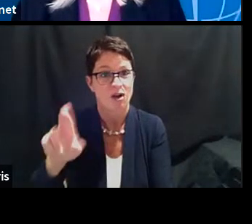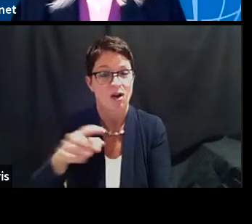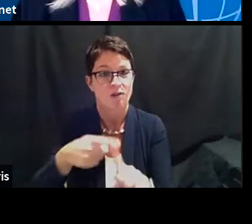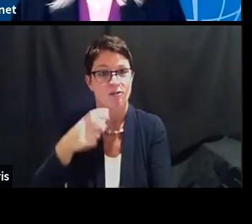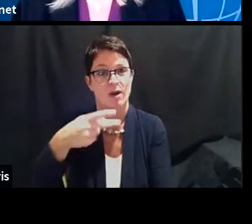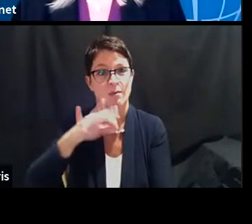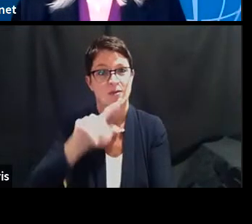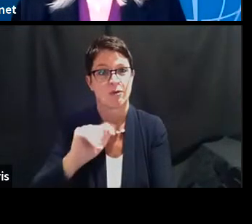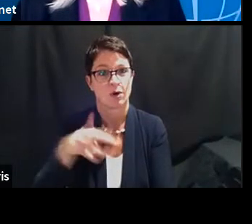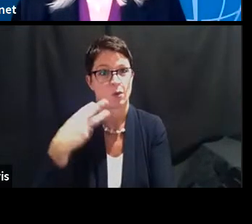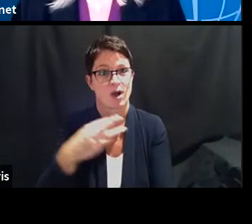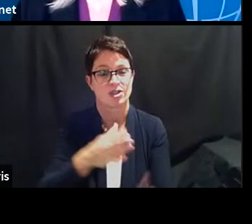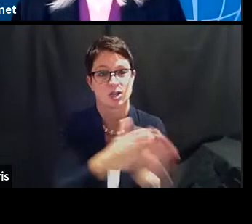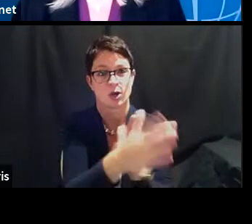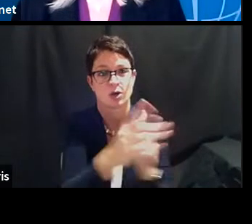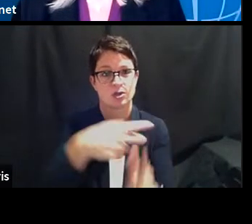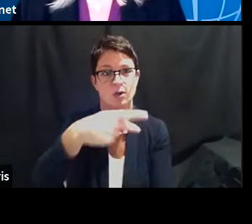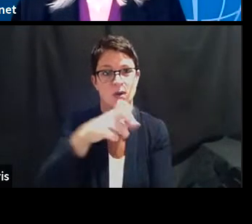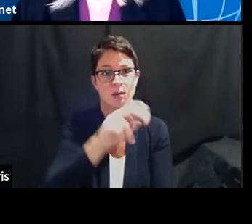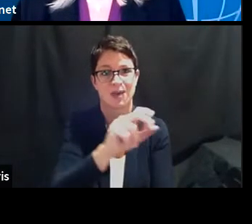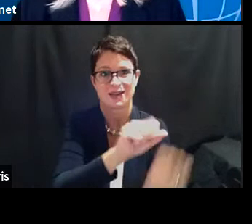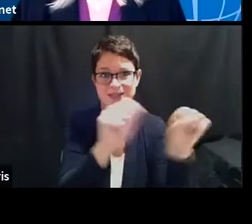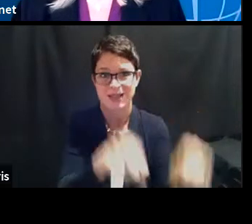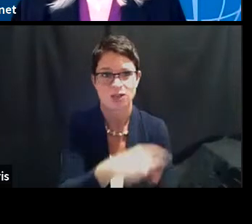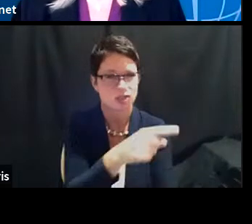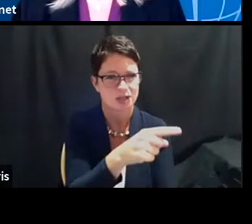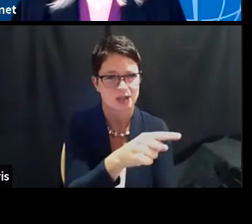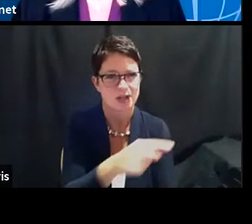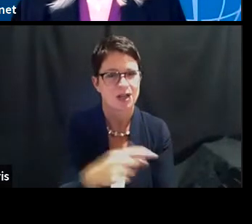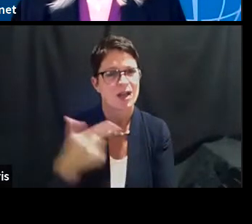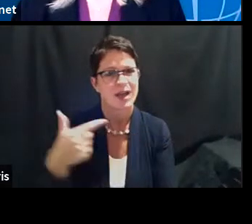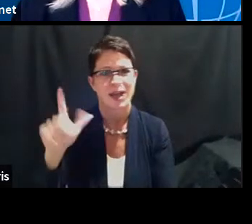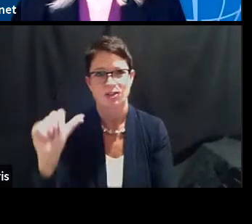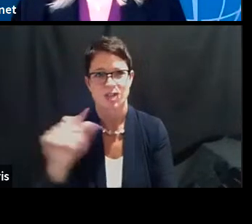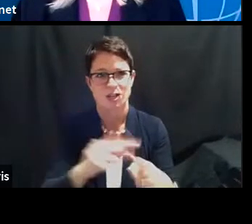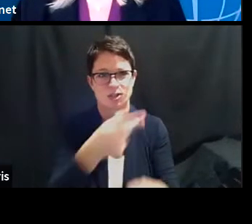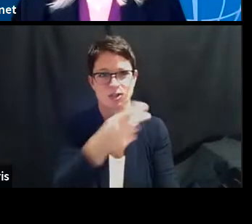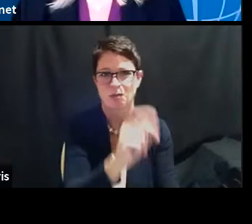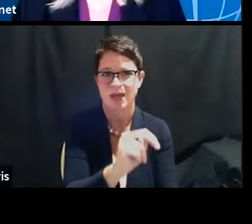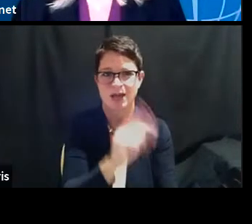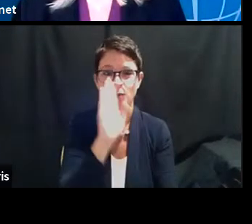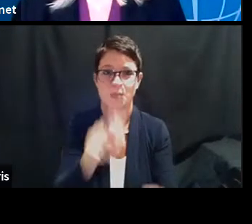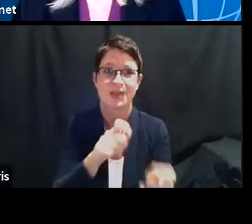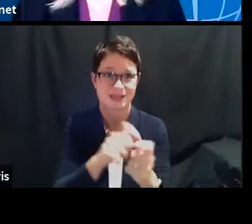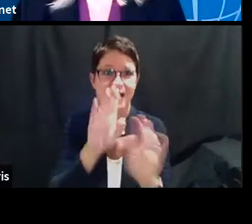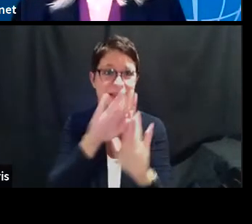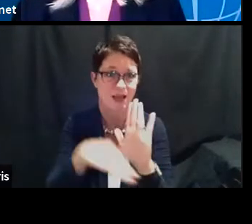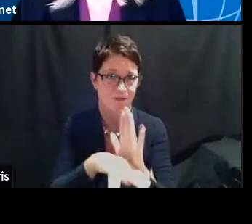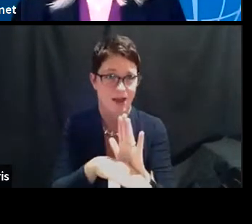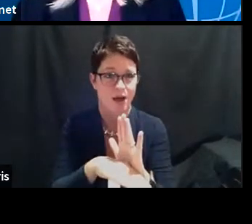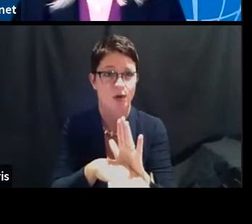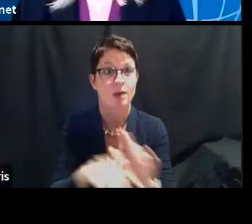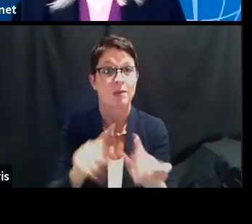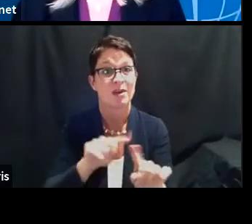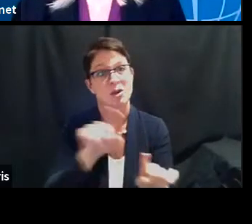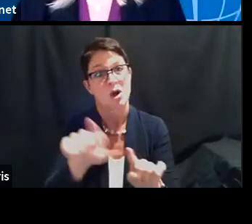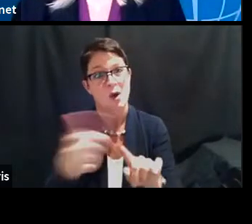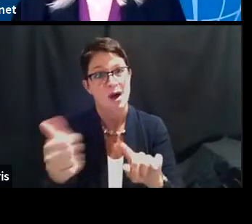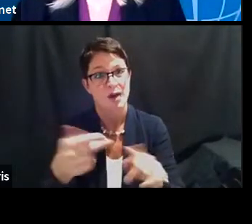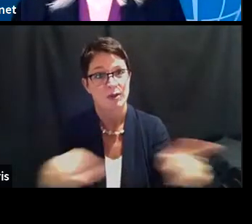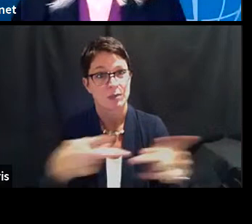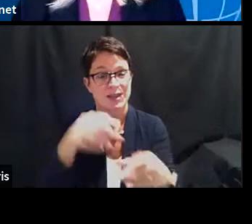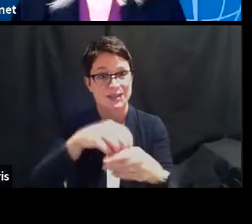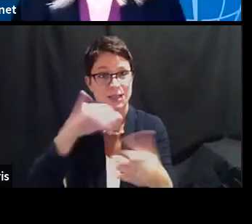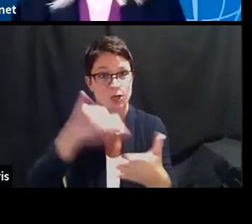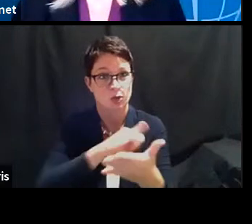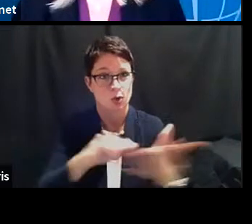goes to Penn Station. That total trip from LaGuardia to Penn would be exactly half an hour. To go anyplace else in Manhattan would be more